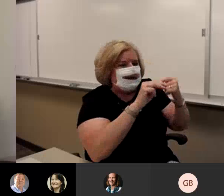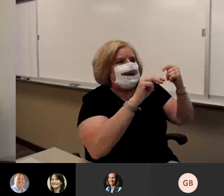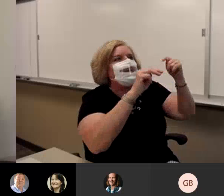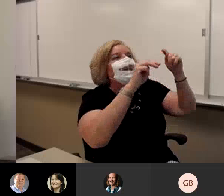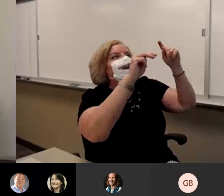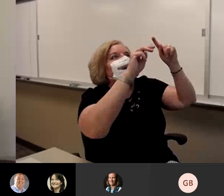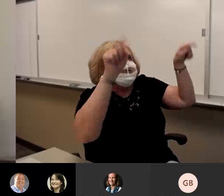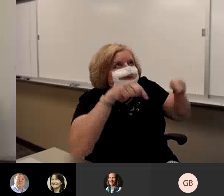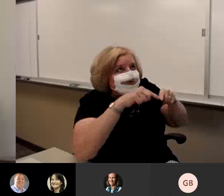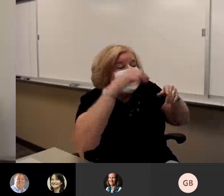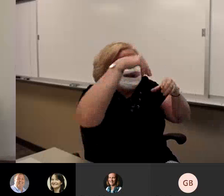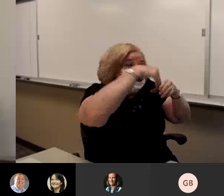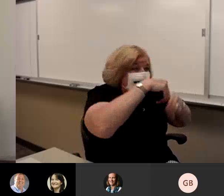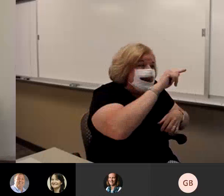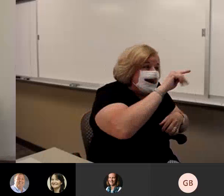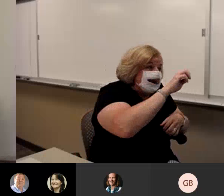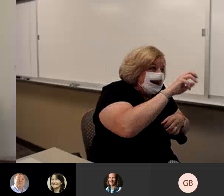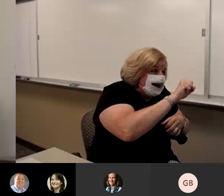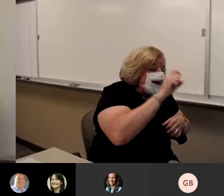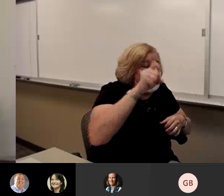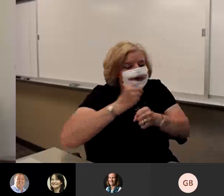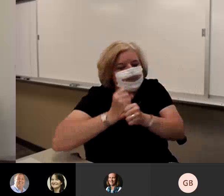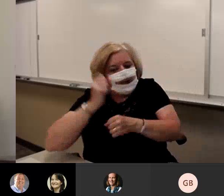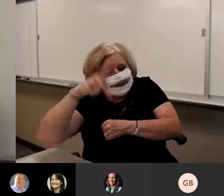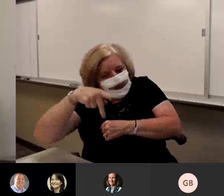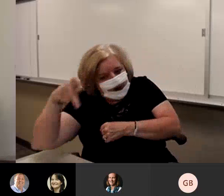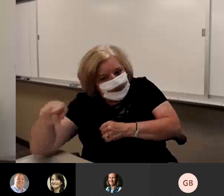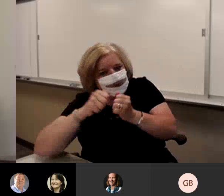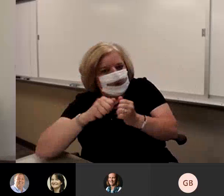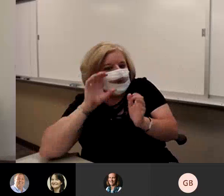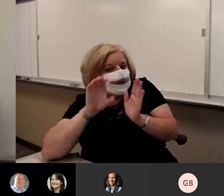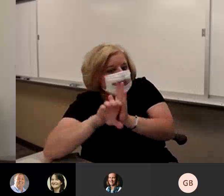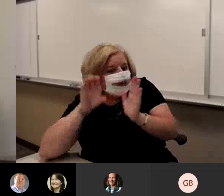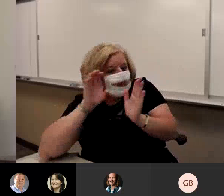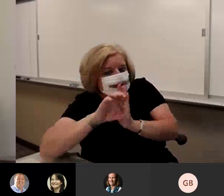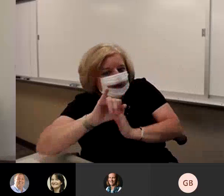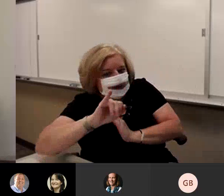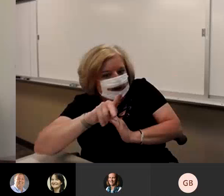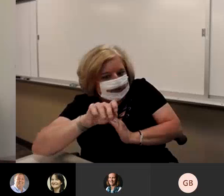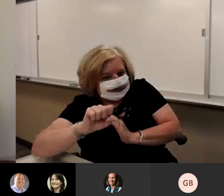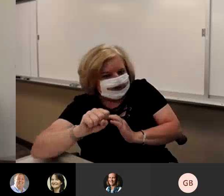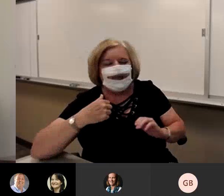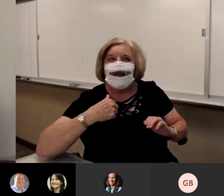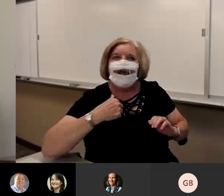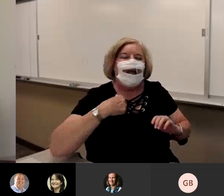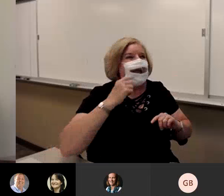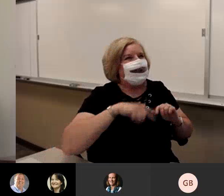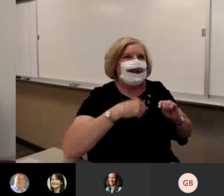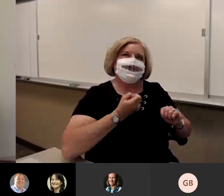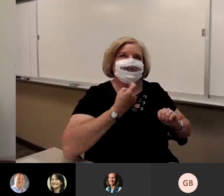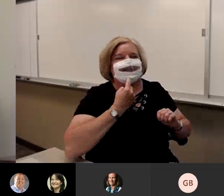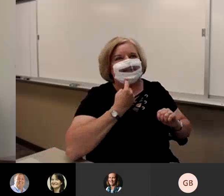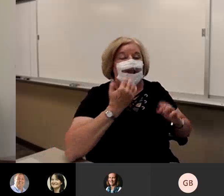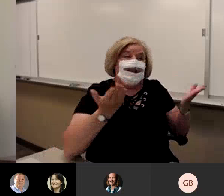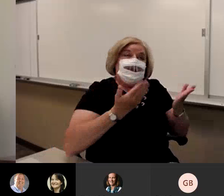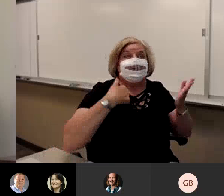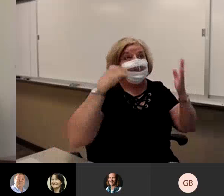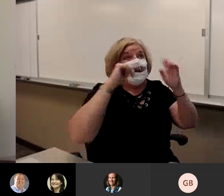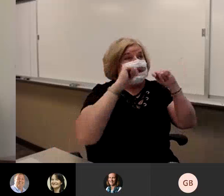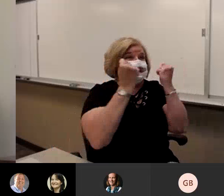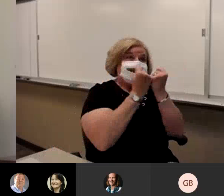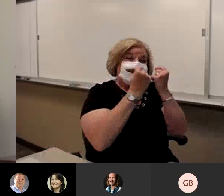Teams. So gotcha. I had to make a PowerPoint with all the images because I couldn't just, here's my team screen and then try to show you